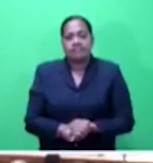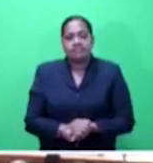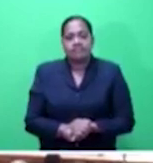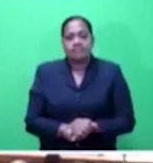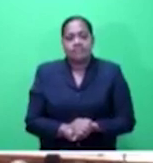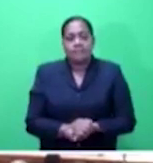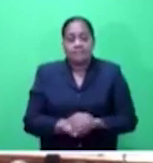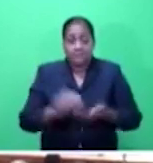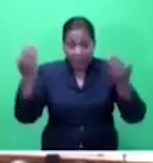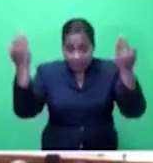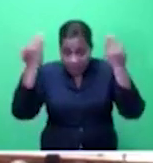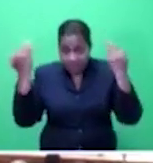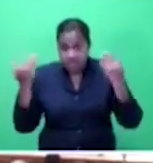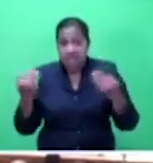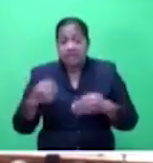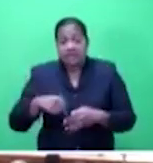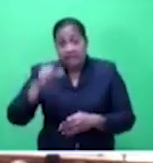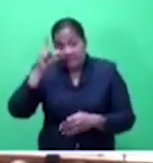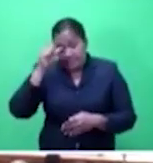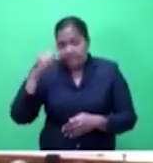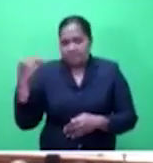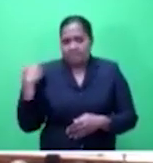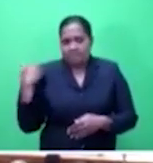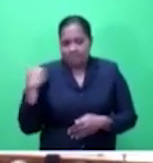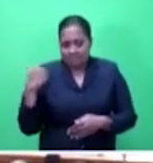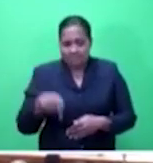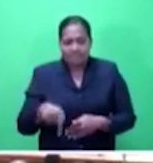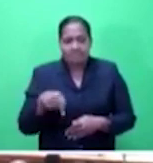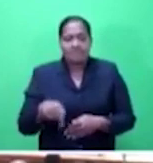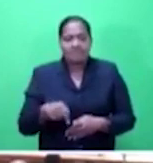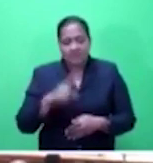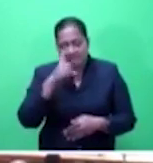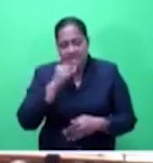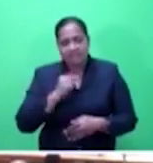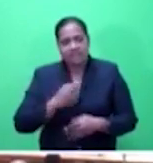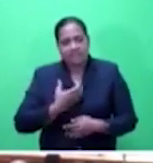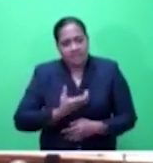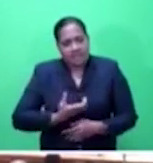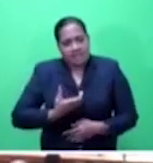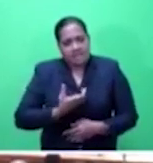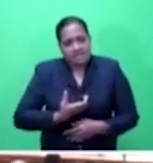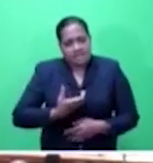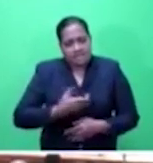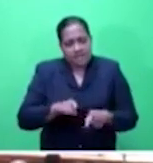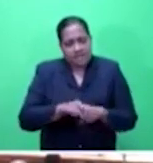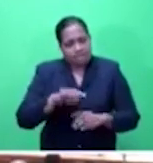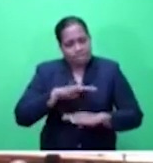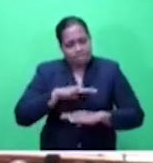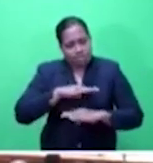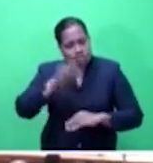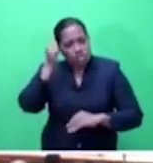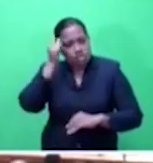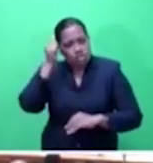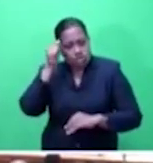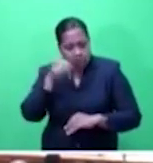Mr. Speaker, sir, Fijians affected by this crisis can take comfort knowing that this government's record-breaking decades of